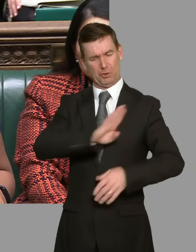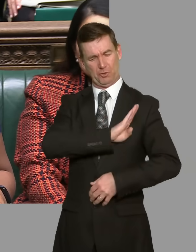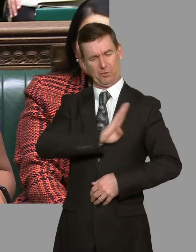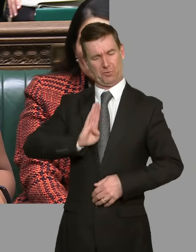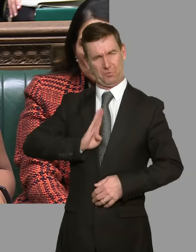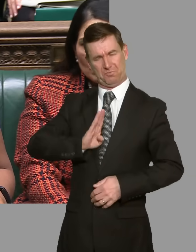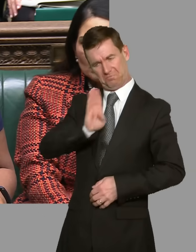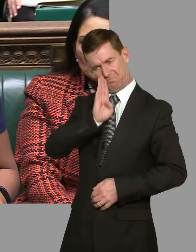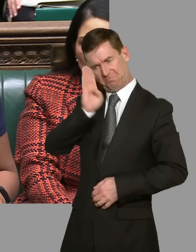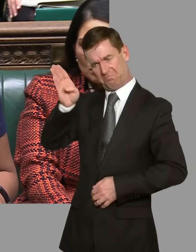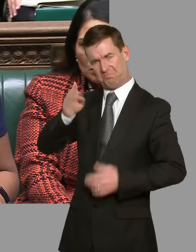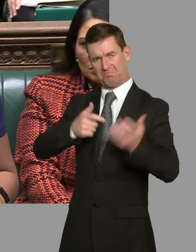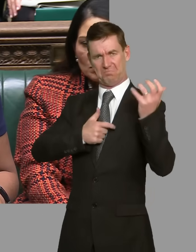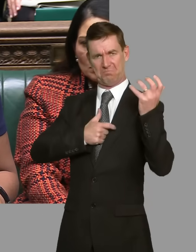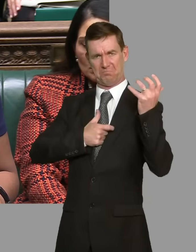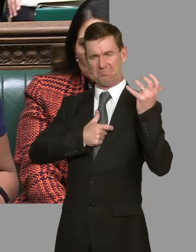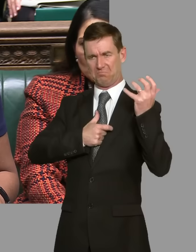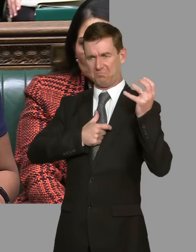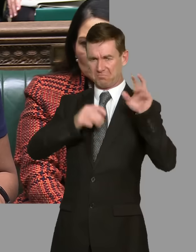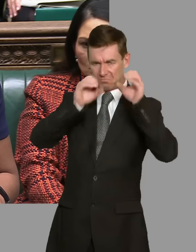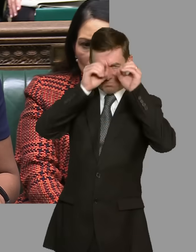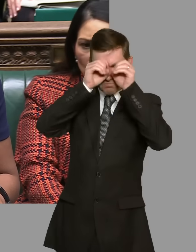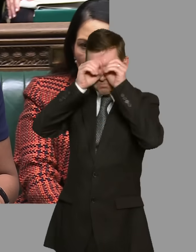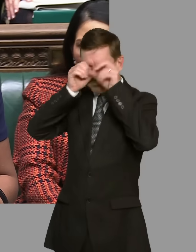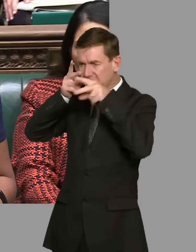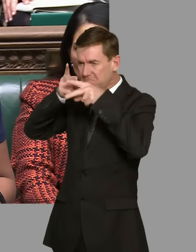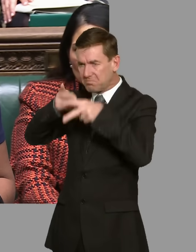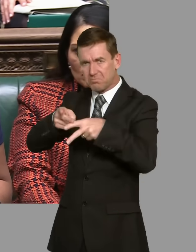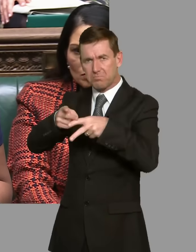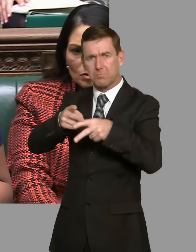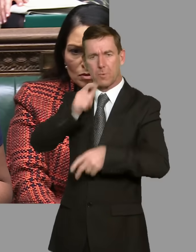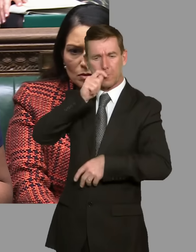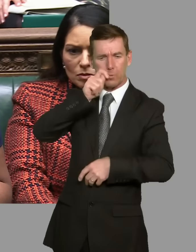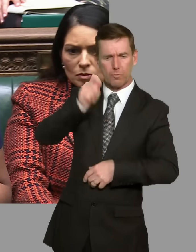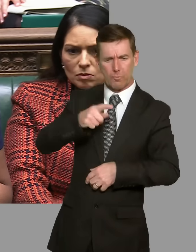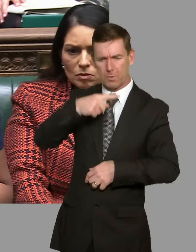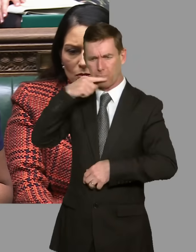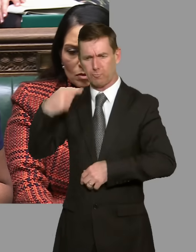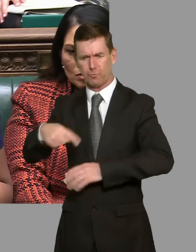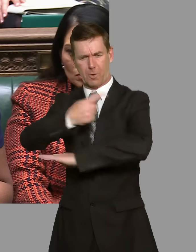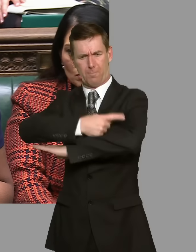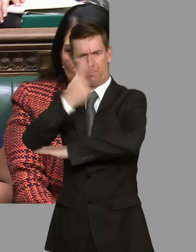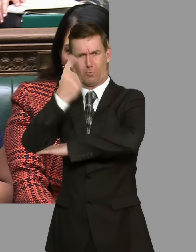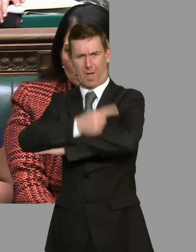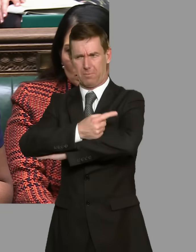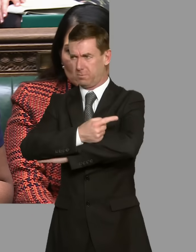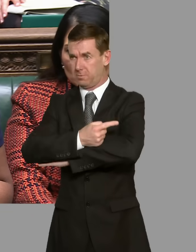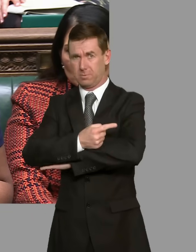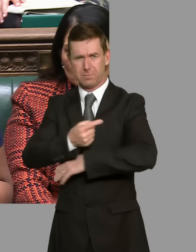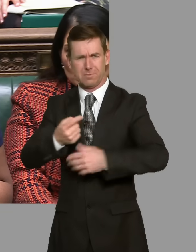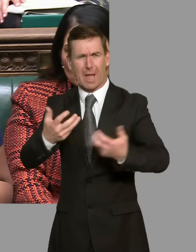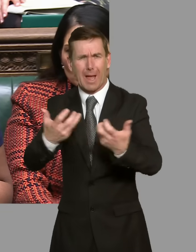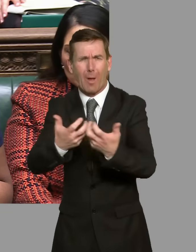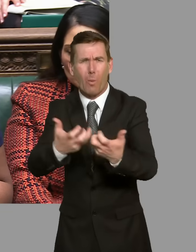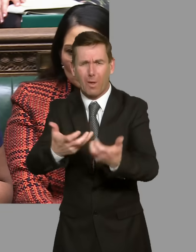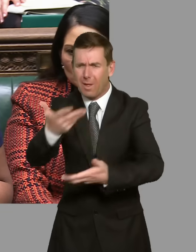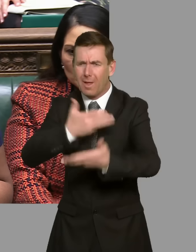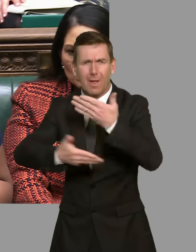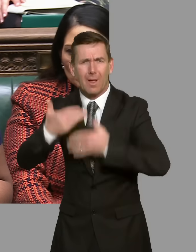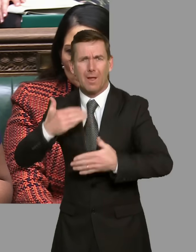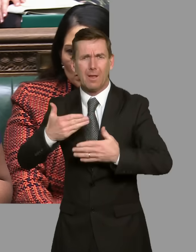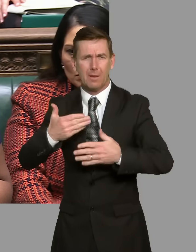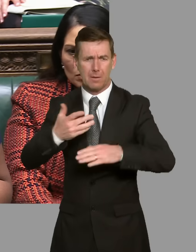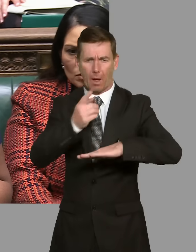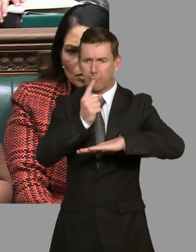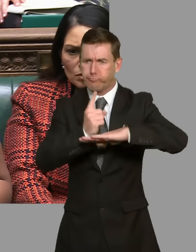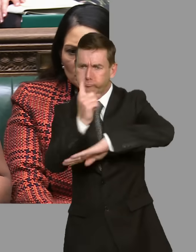fully resourced. Before the budget, the Prime Minister said it was his ambition to spend 3% on defence in